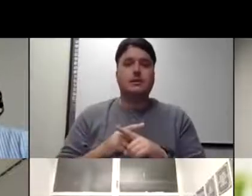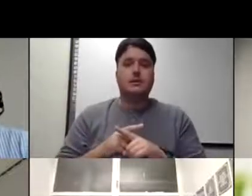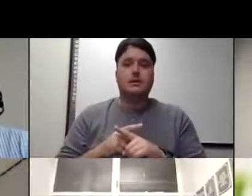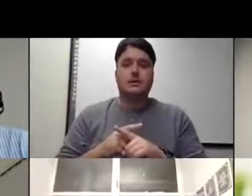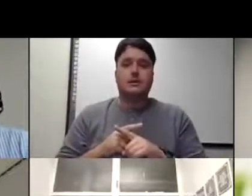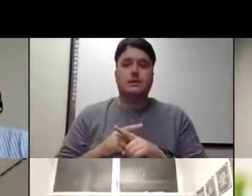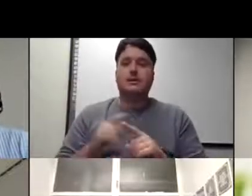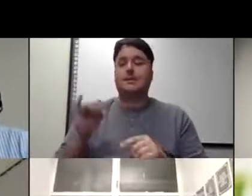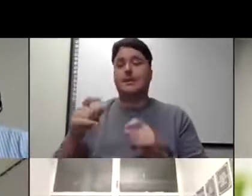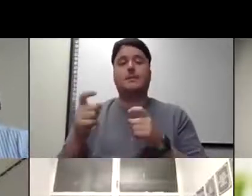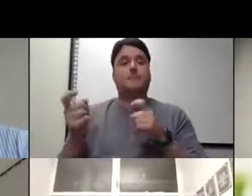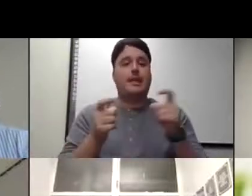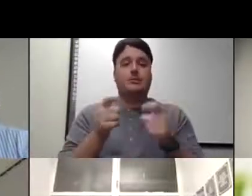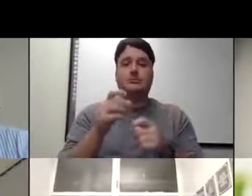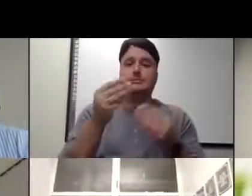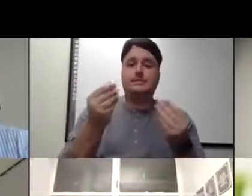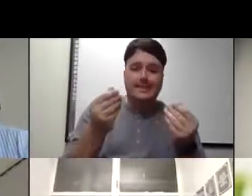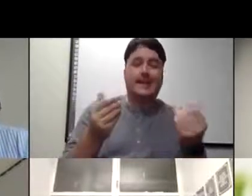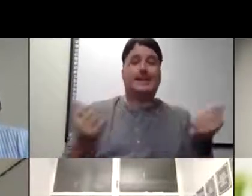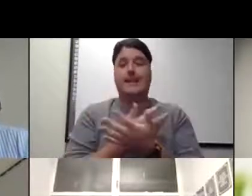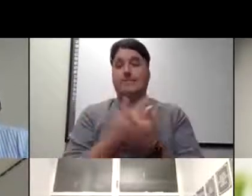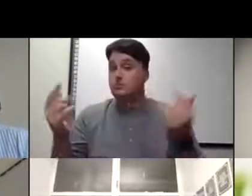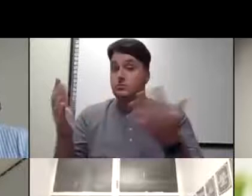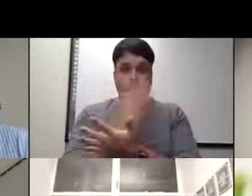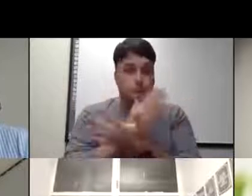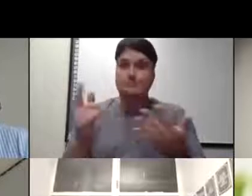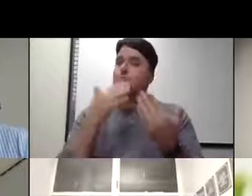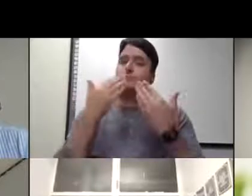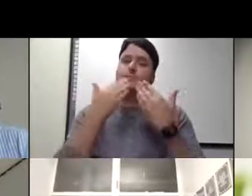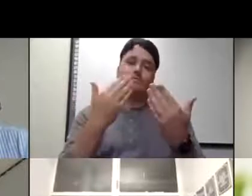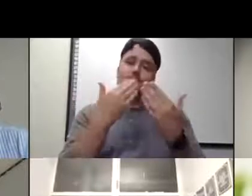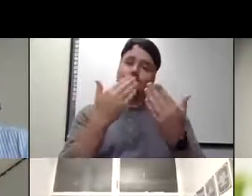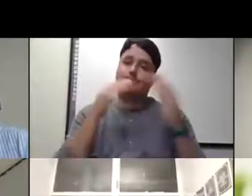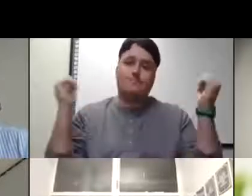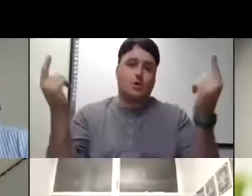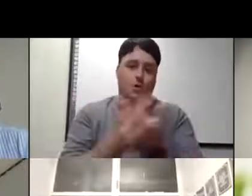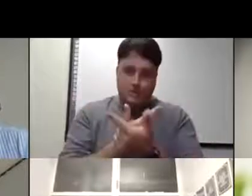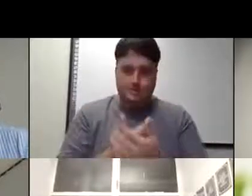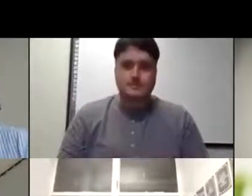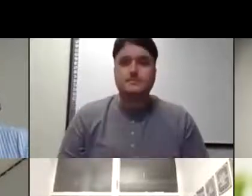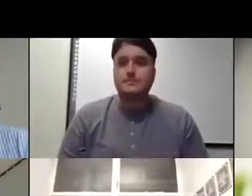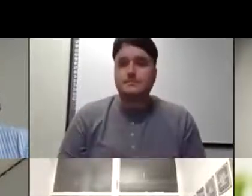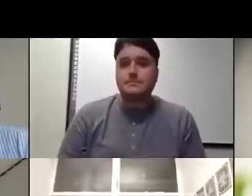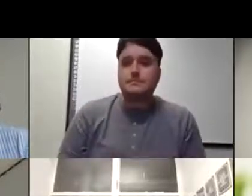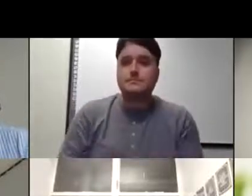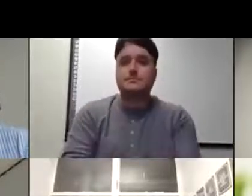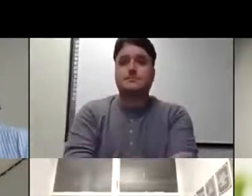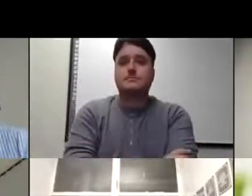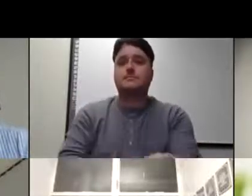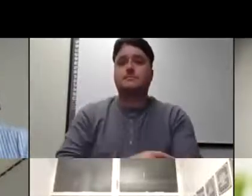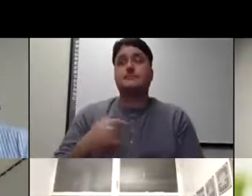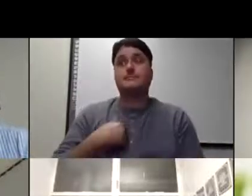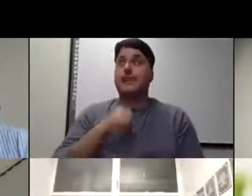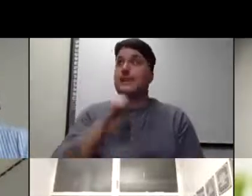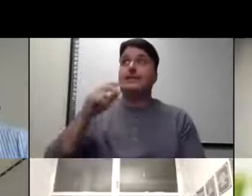Them managing the sites and everything in between. We thank you from the bottom of our hearts. And not to steal your thunder, but I kind of have